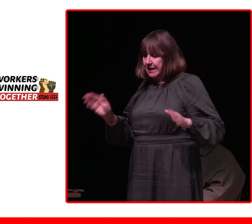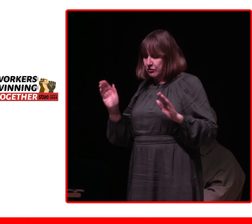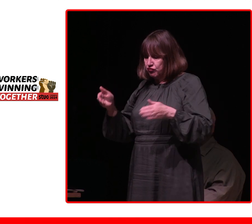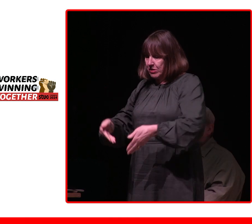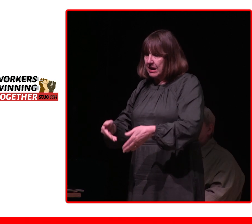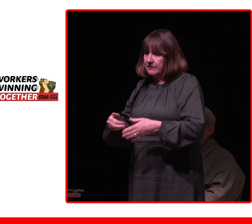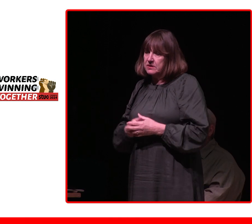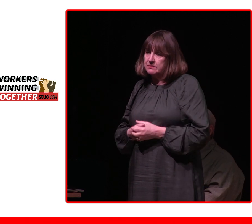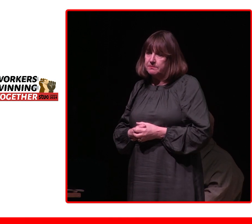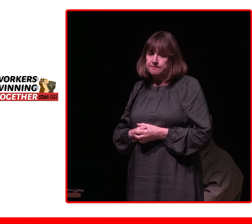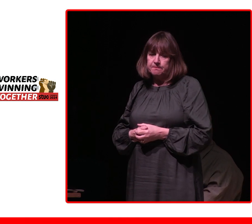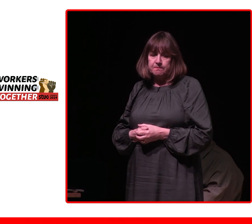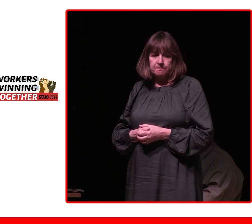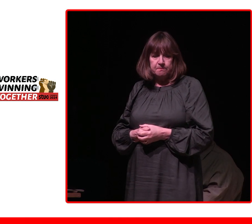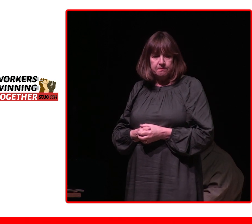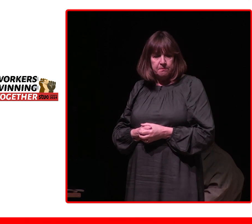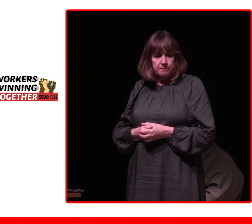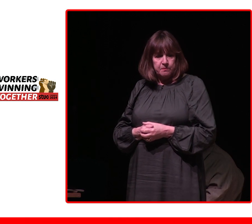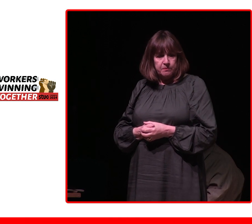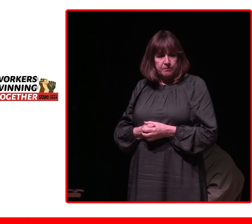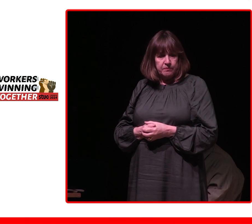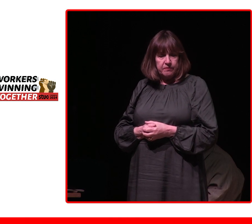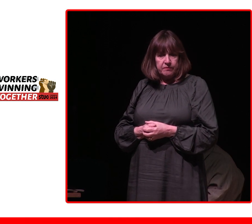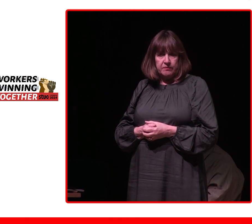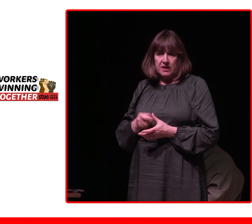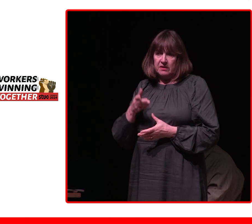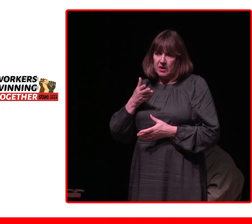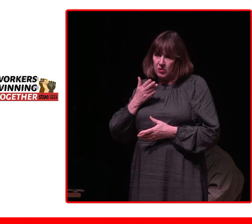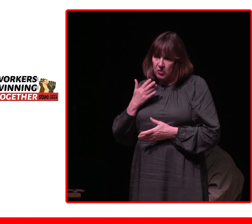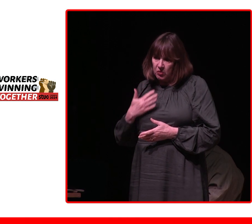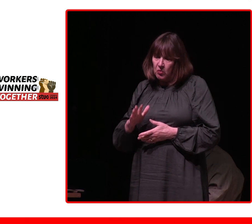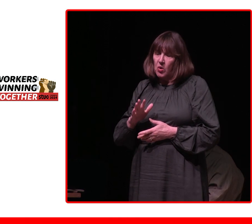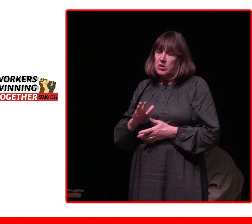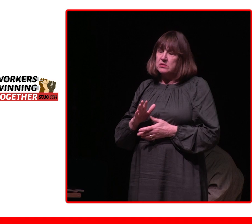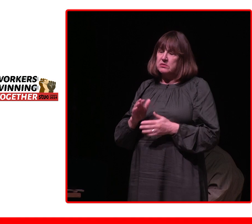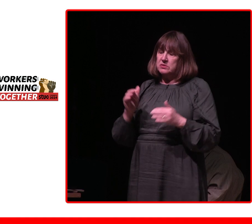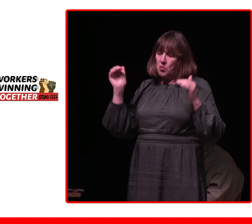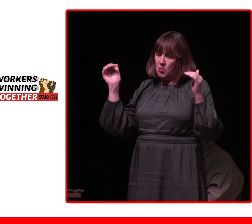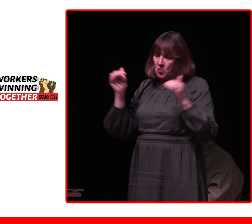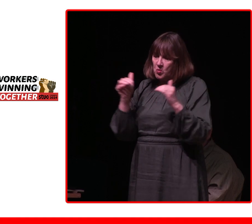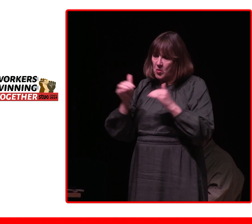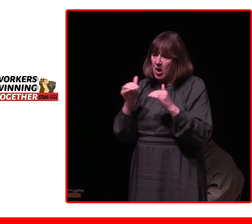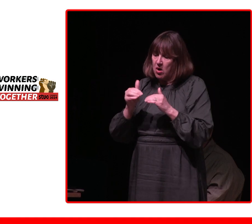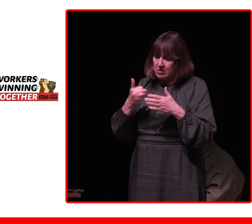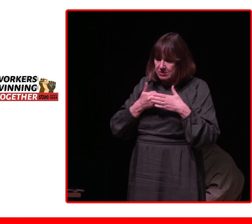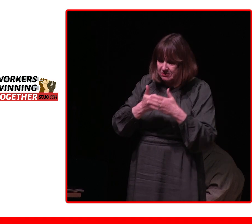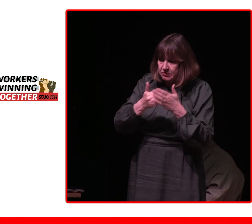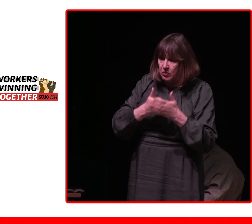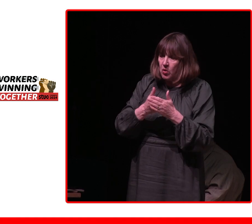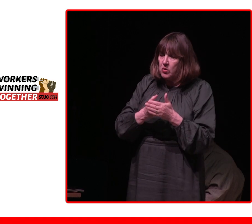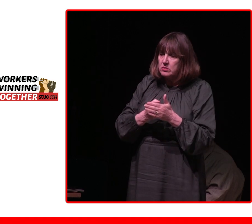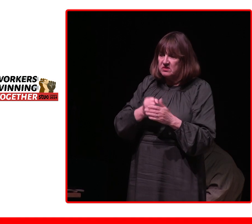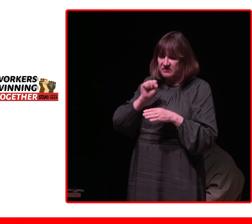hell-bent on a wider regional war, and the Western hypocrisy and backing of that fanatical regime